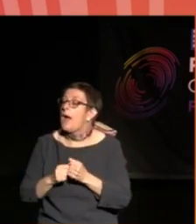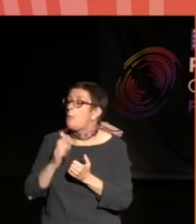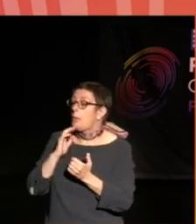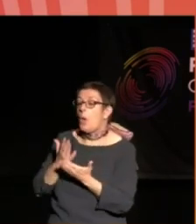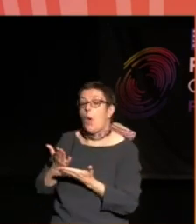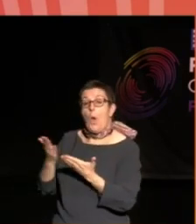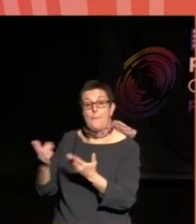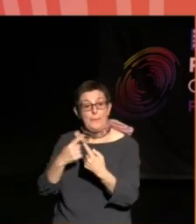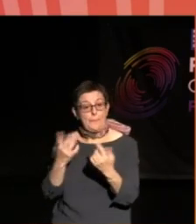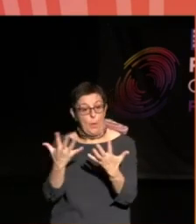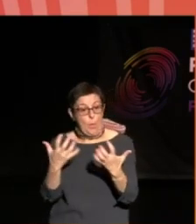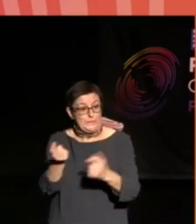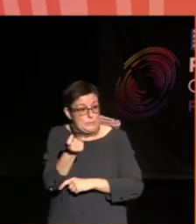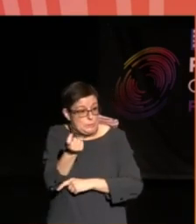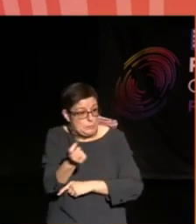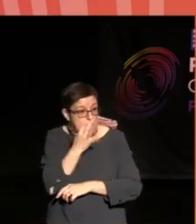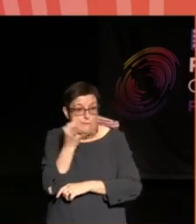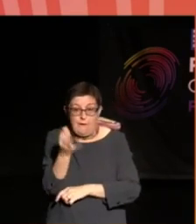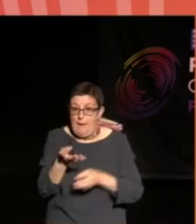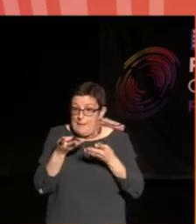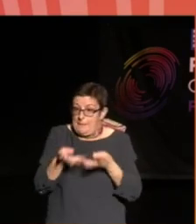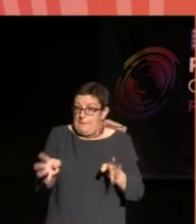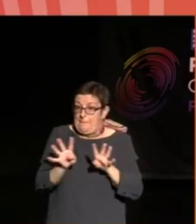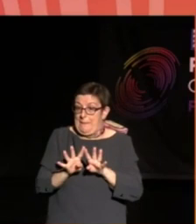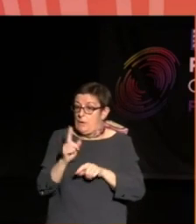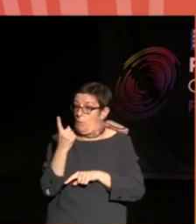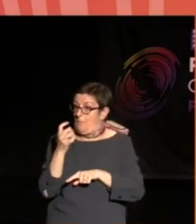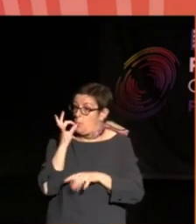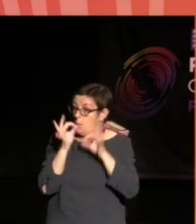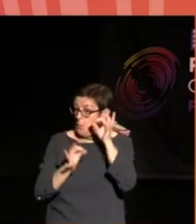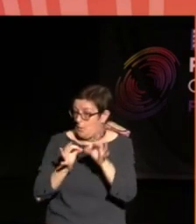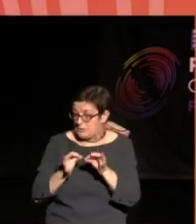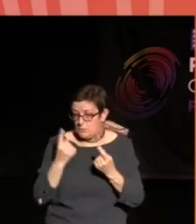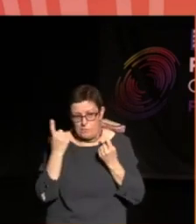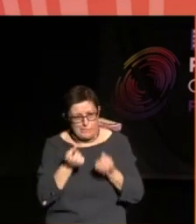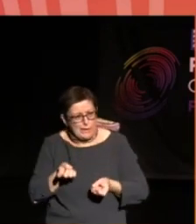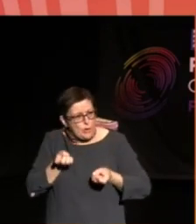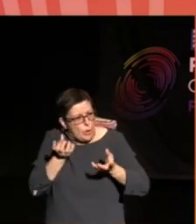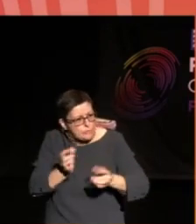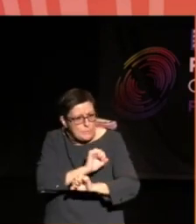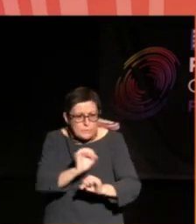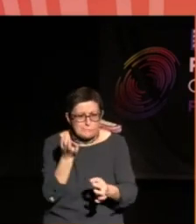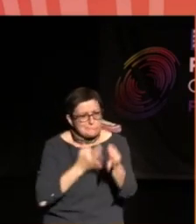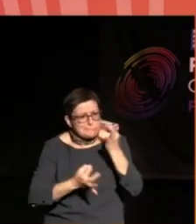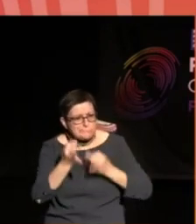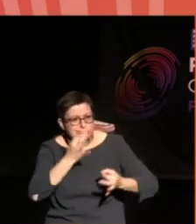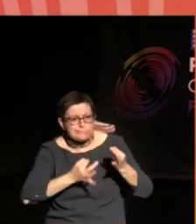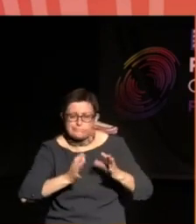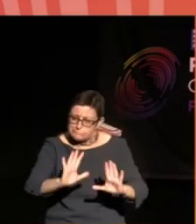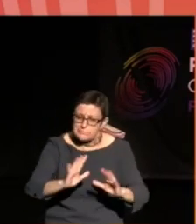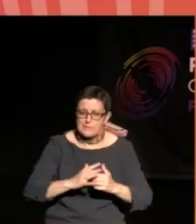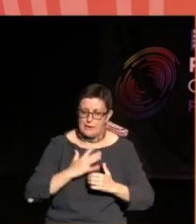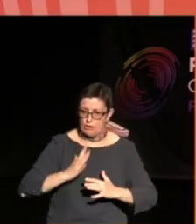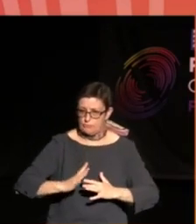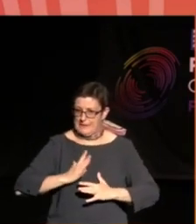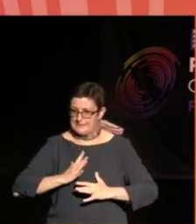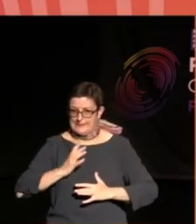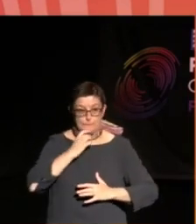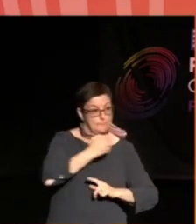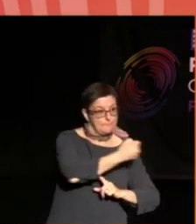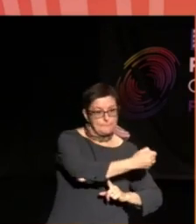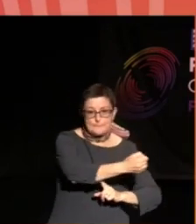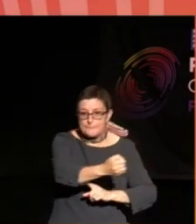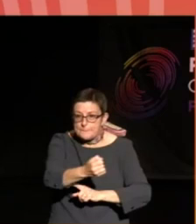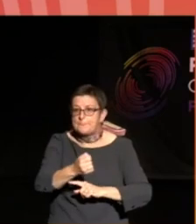to the audience in a second. I'll ask the panel here one more question, but if you'd like to think of any contribution you'd like to make, please get ready. There'll be a roving